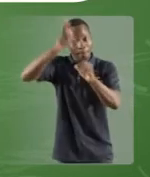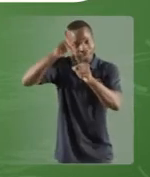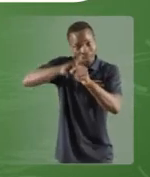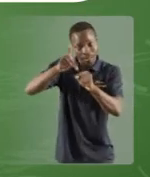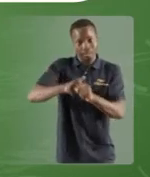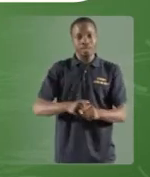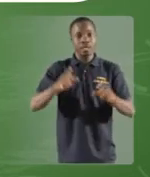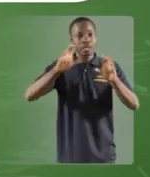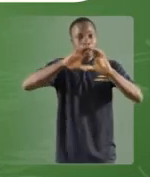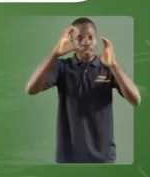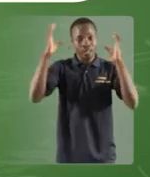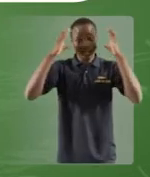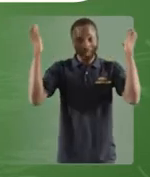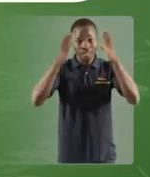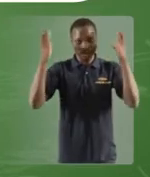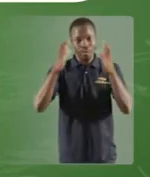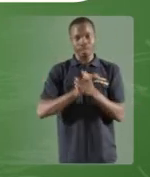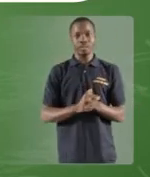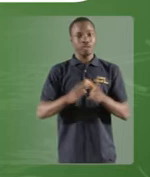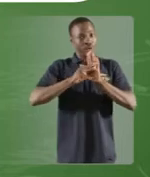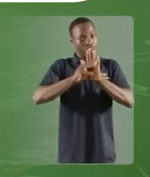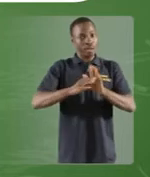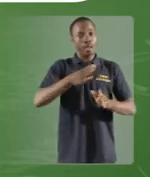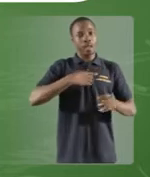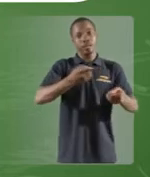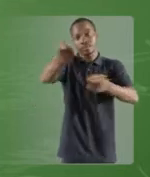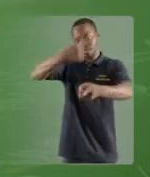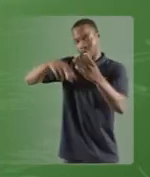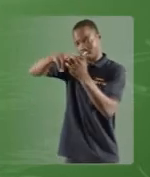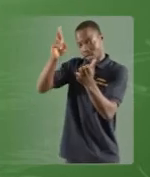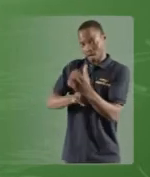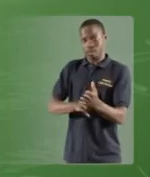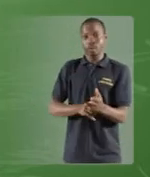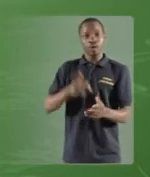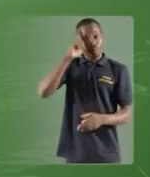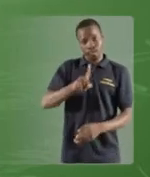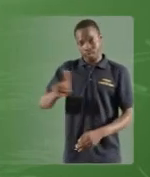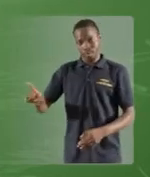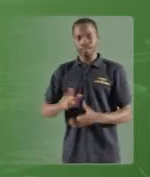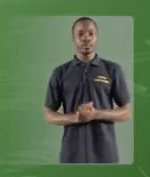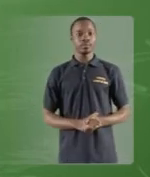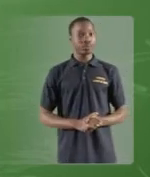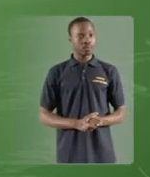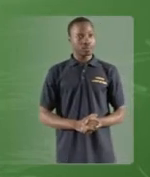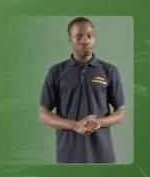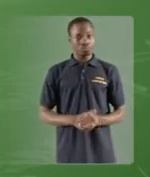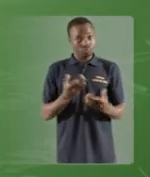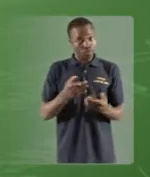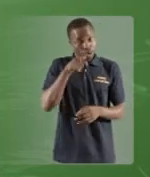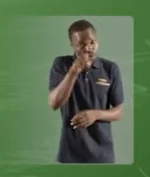that ceremony and report back to them later. Okay, so you see,